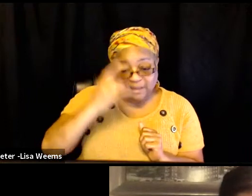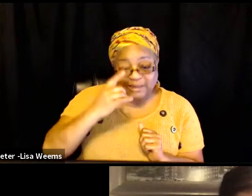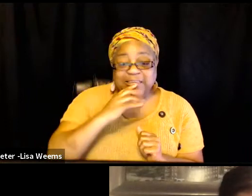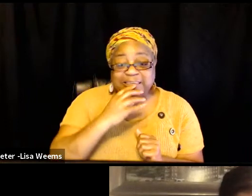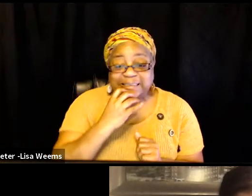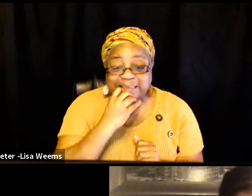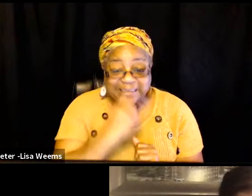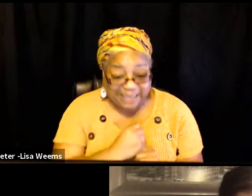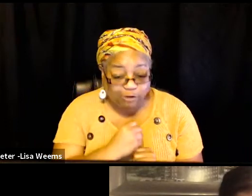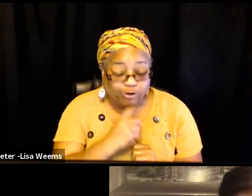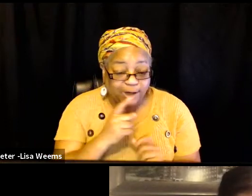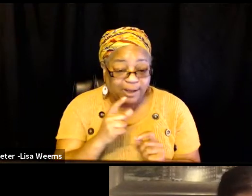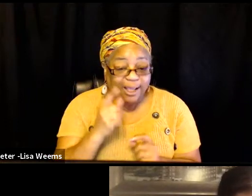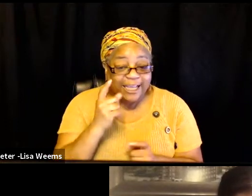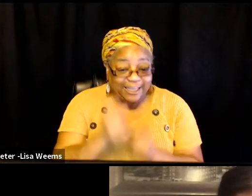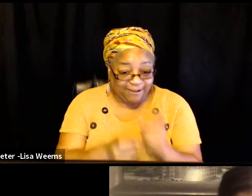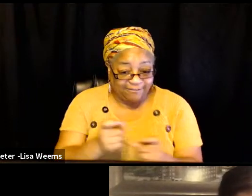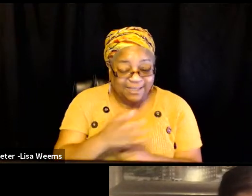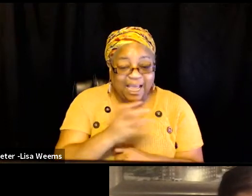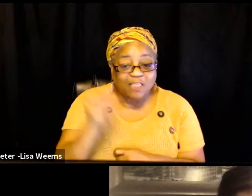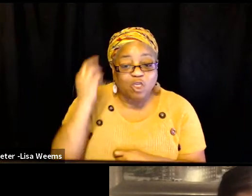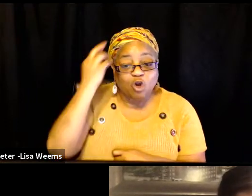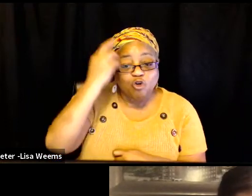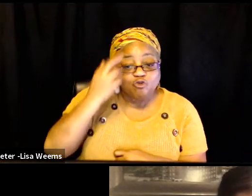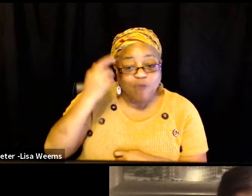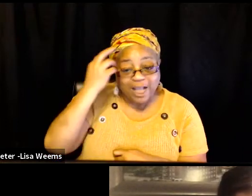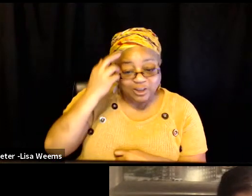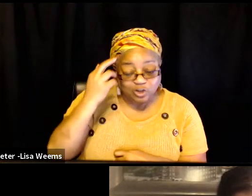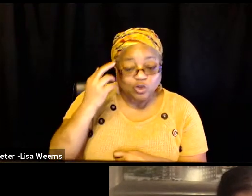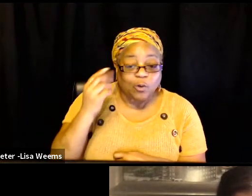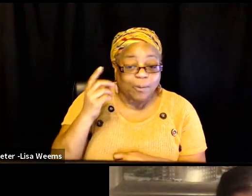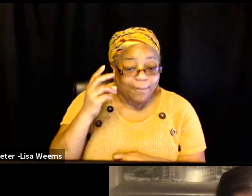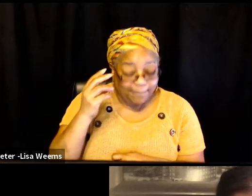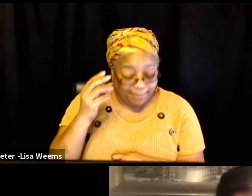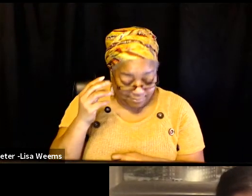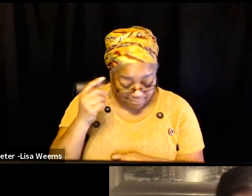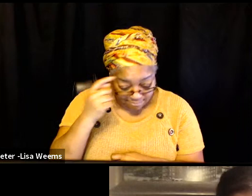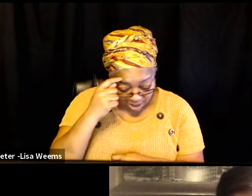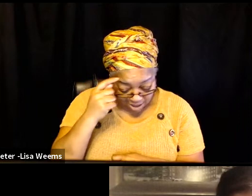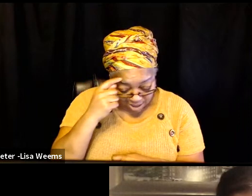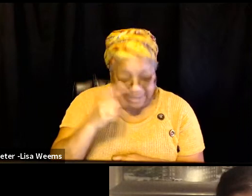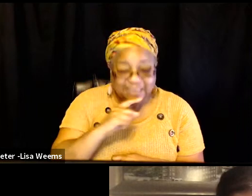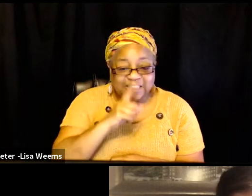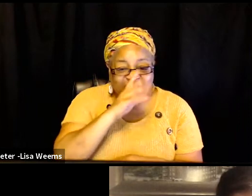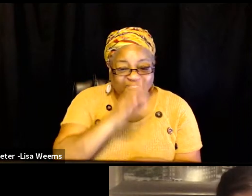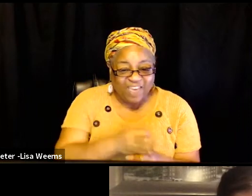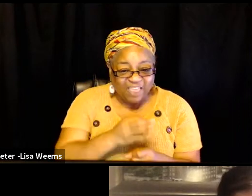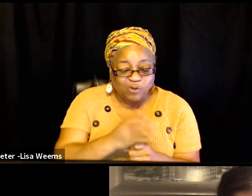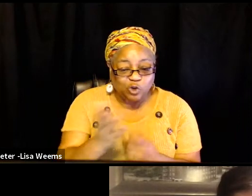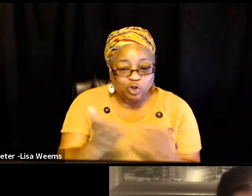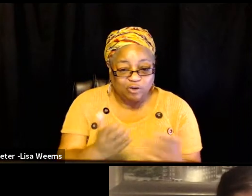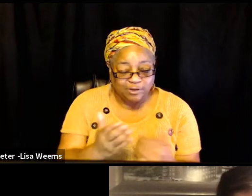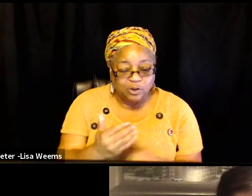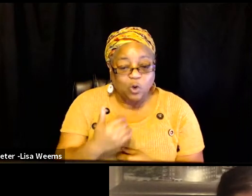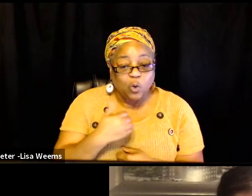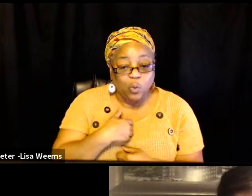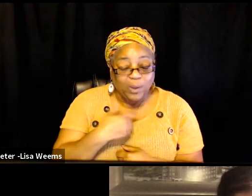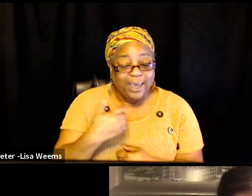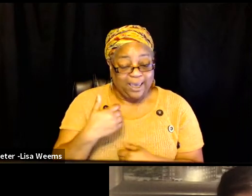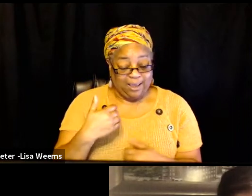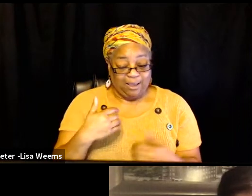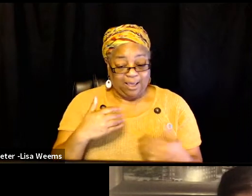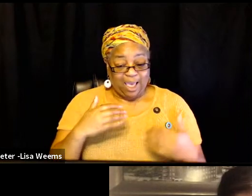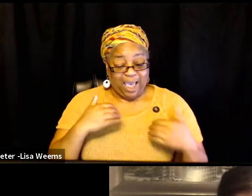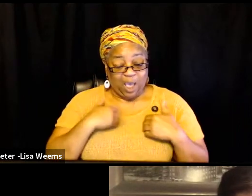gift and the rational mind is a faithful servant. We have a society that honors the servant and